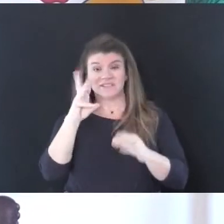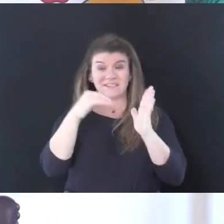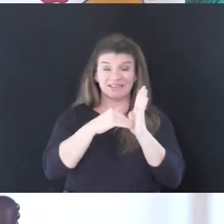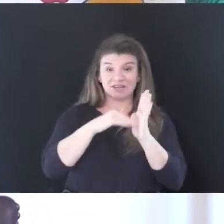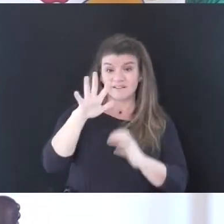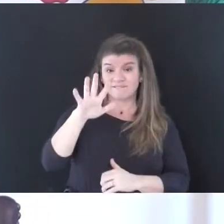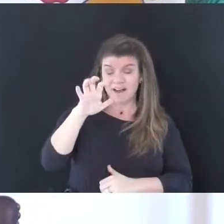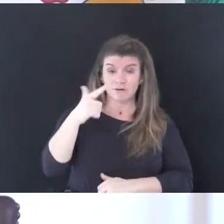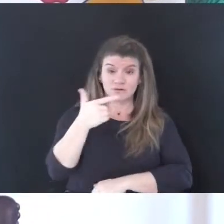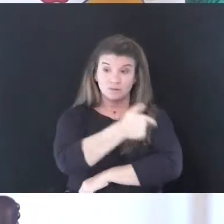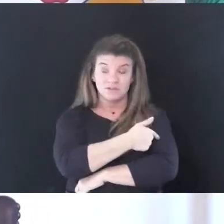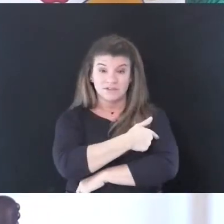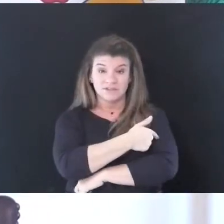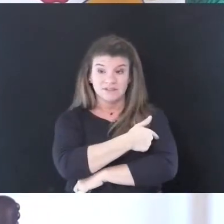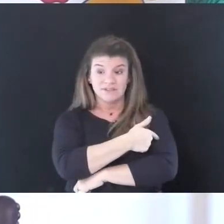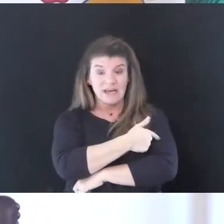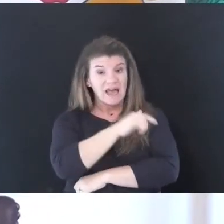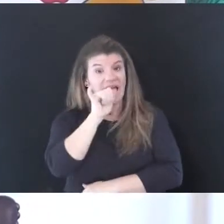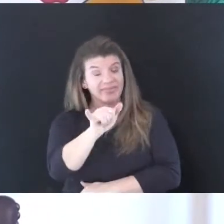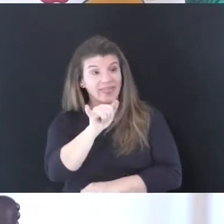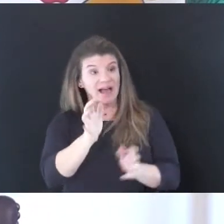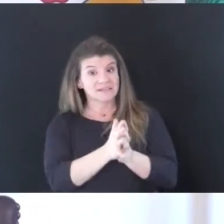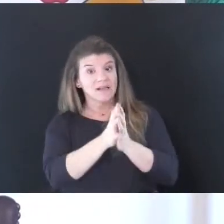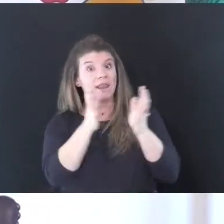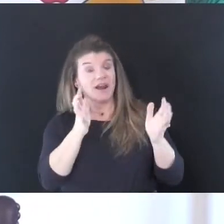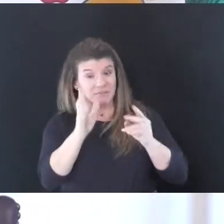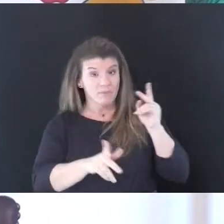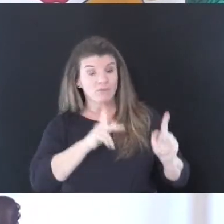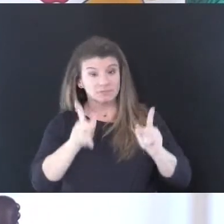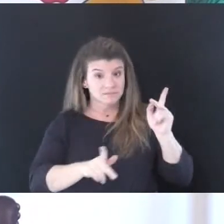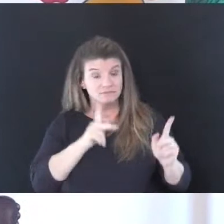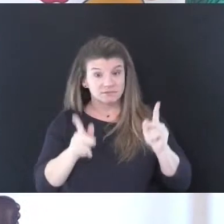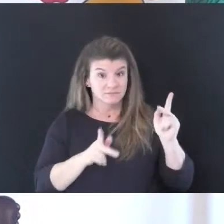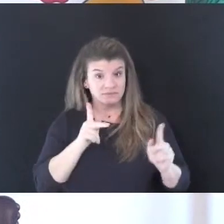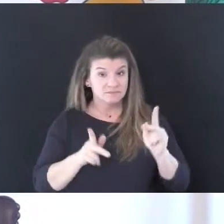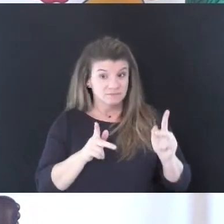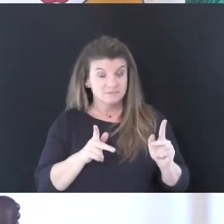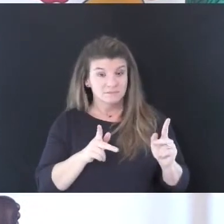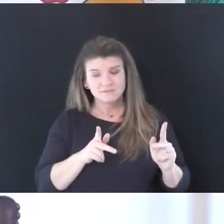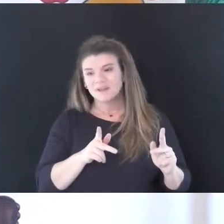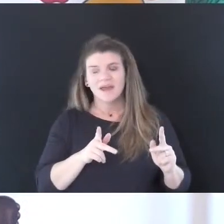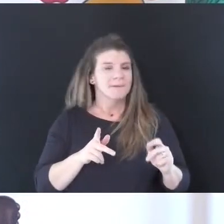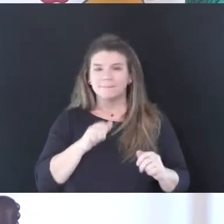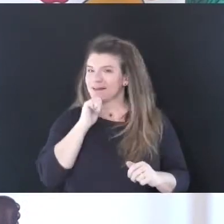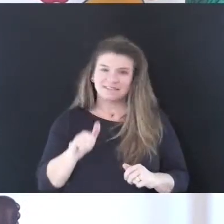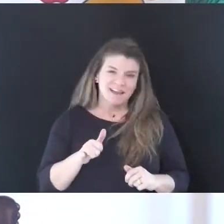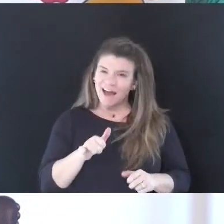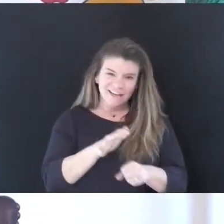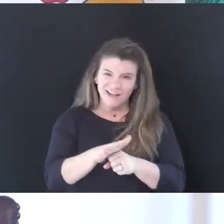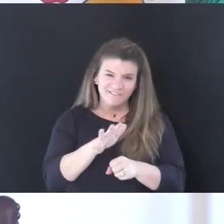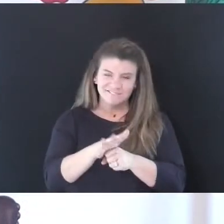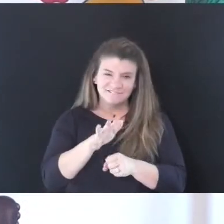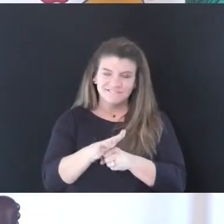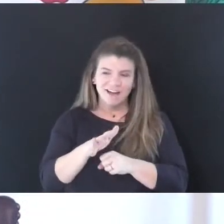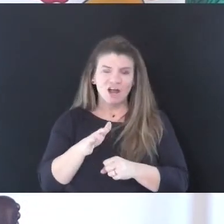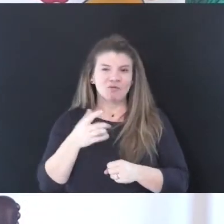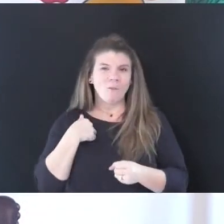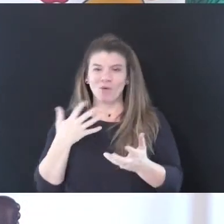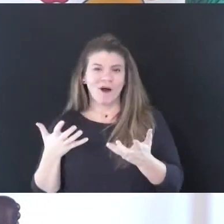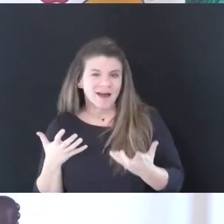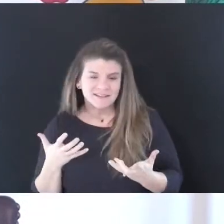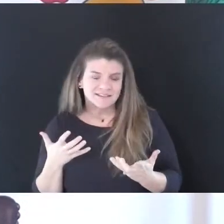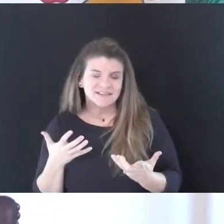6,500 doses, that's a lot of people. And but it's not nowhere close to what we want it to be.